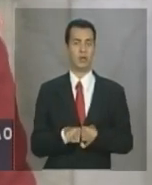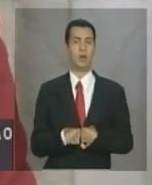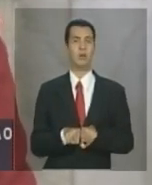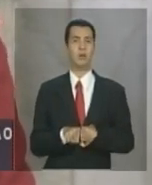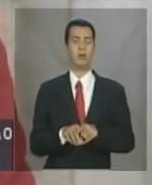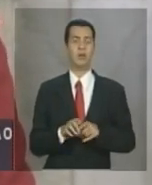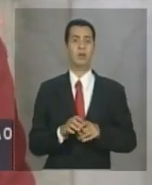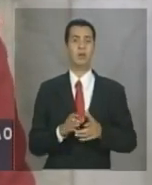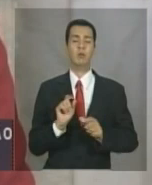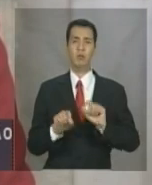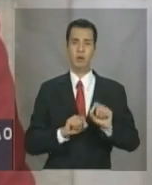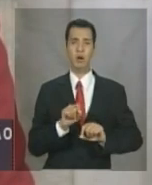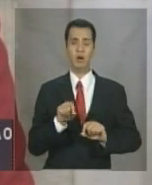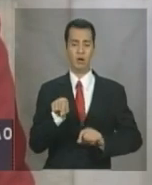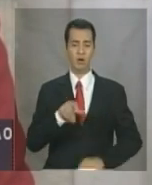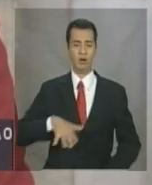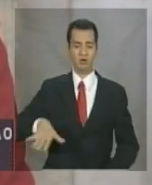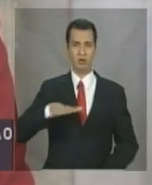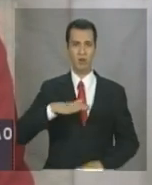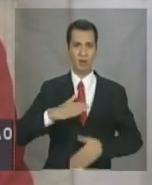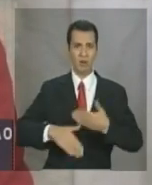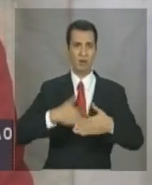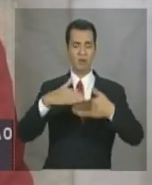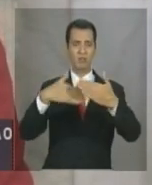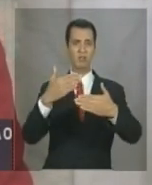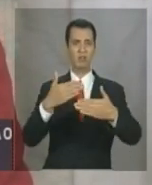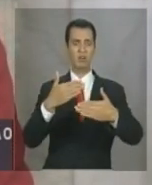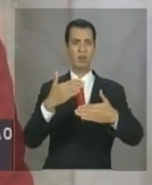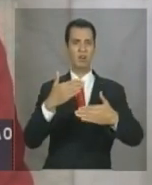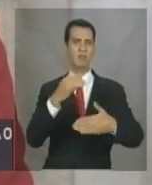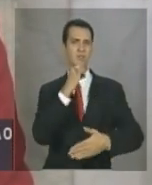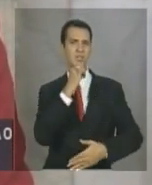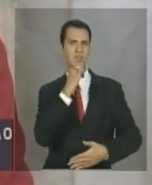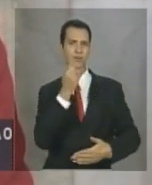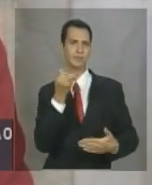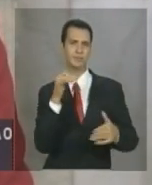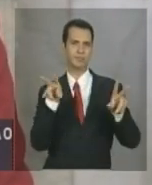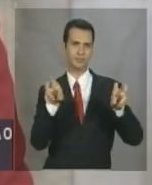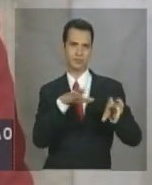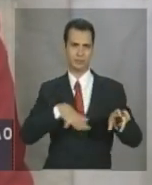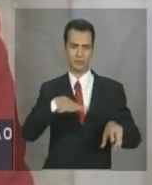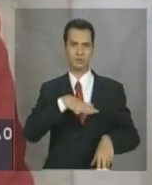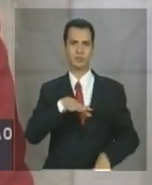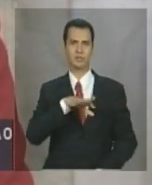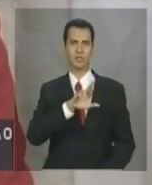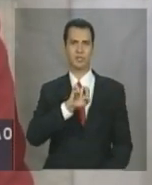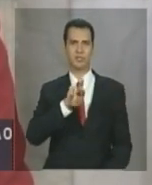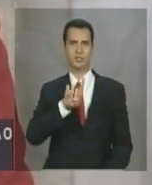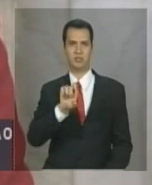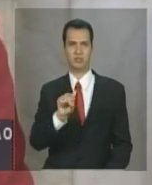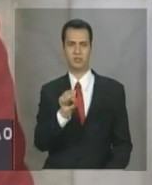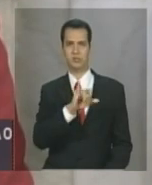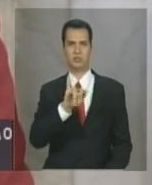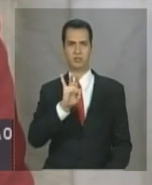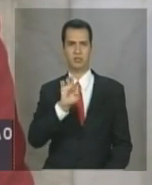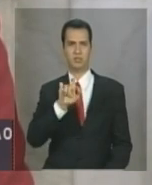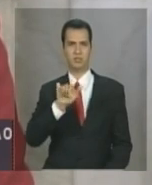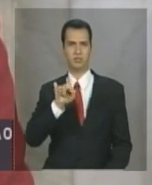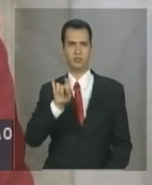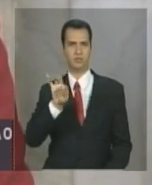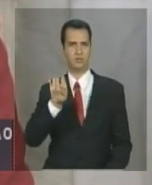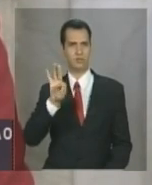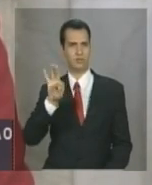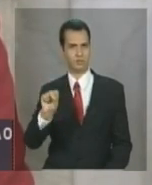trata de redes inteligentes. And also technological evolution in the energy arena as regards the